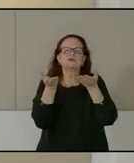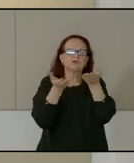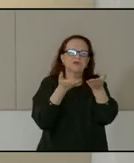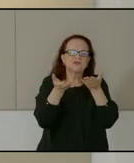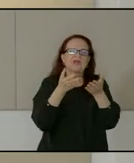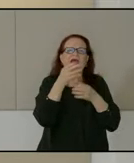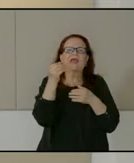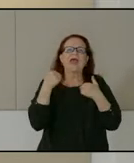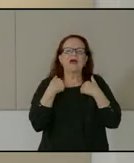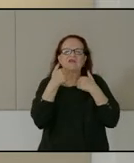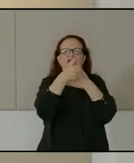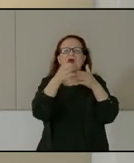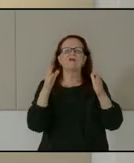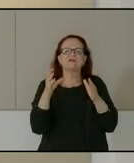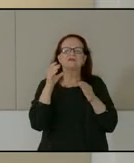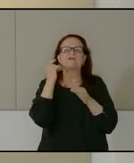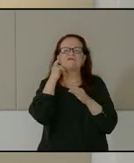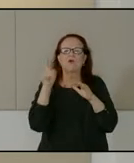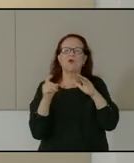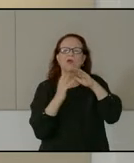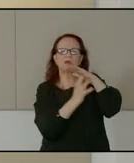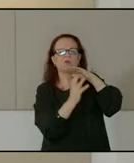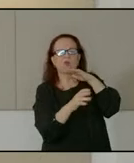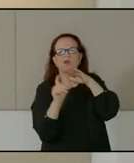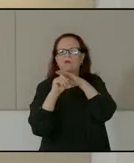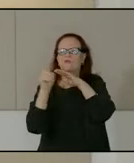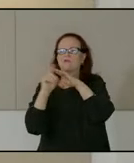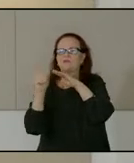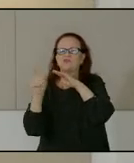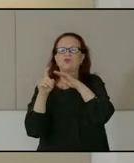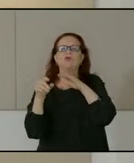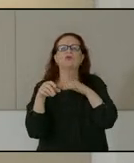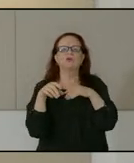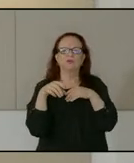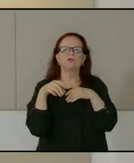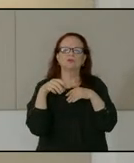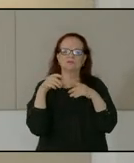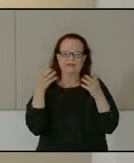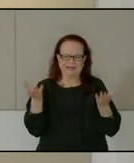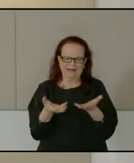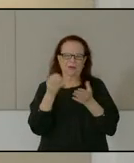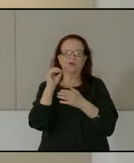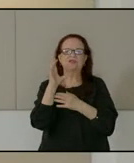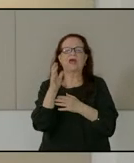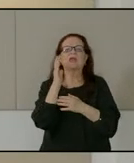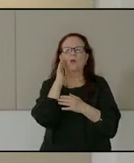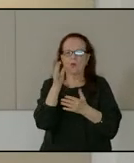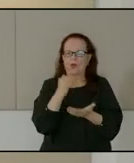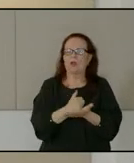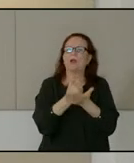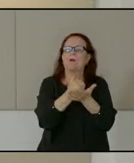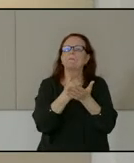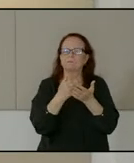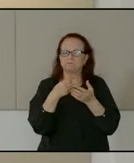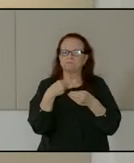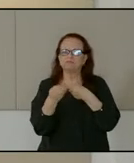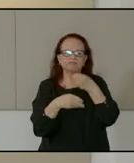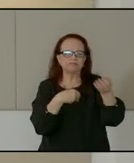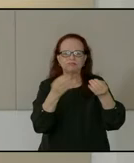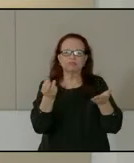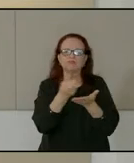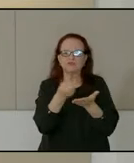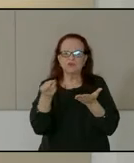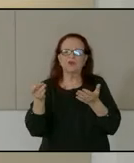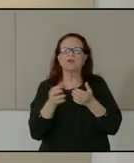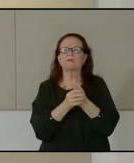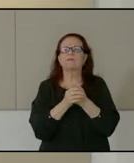and Refugee Affairs here in the county is going to facilitate that, right? When we had the opportunity to be able to help out